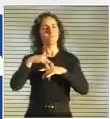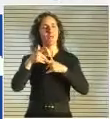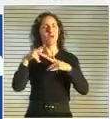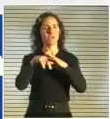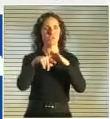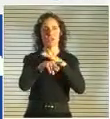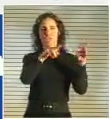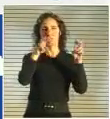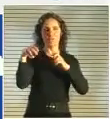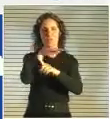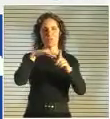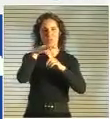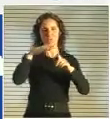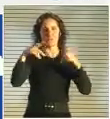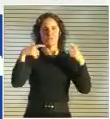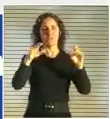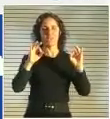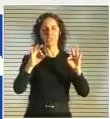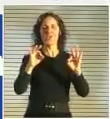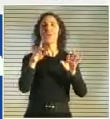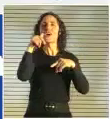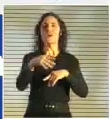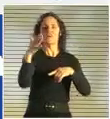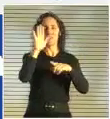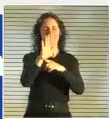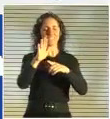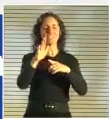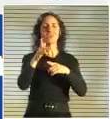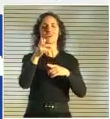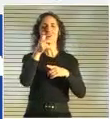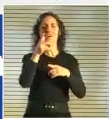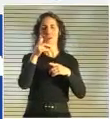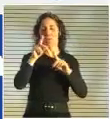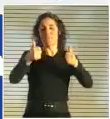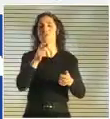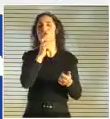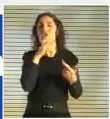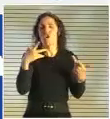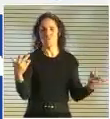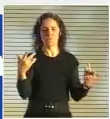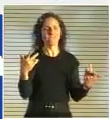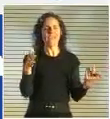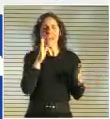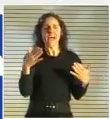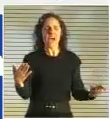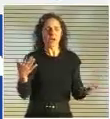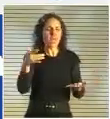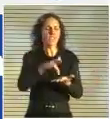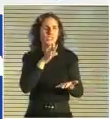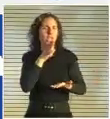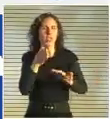And I'm going to start my presentation today with just briefly, where are we now? And what is really the business case for sustainability? I think